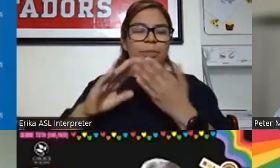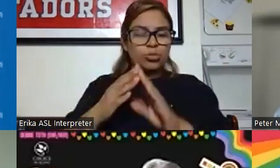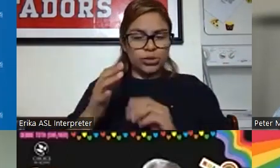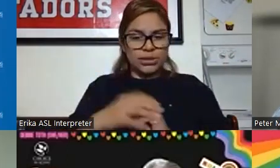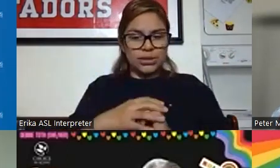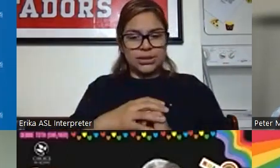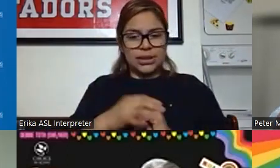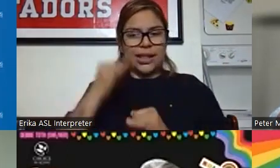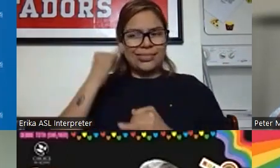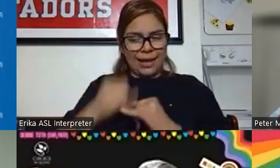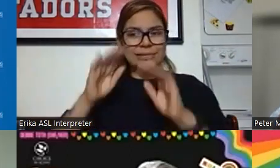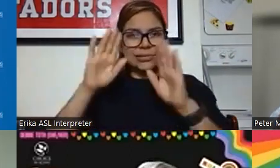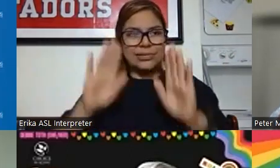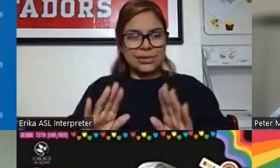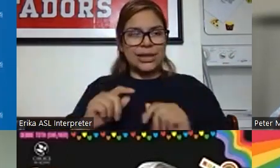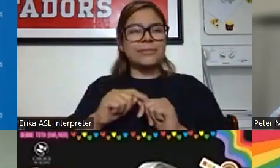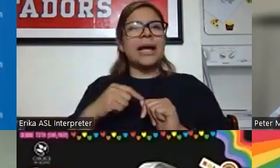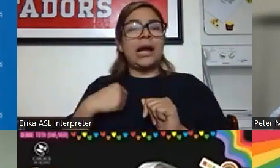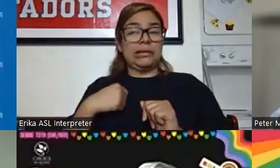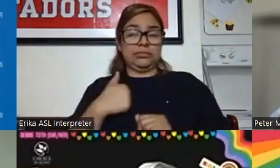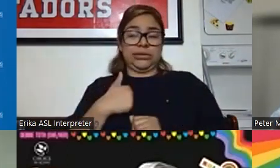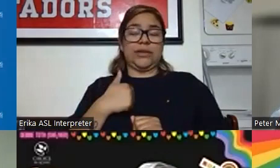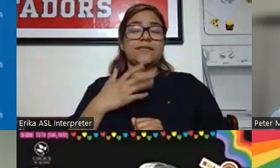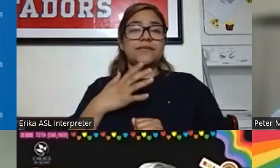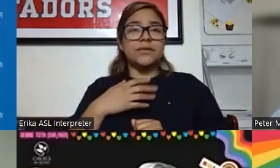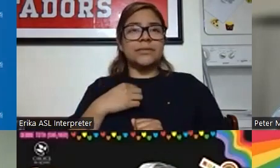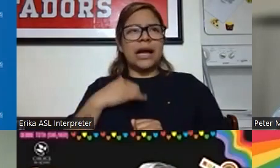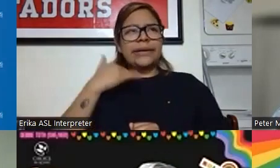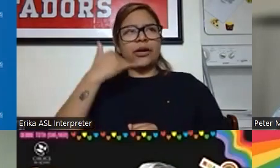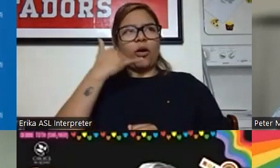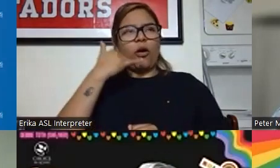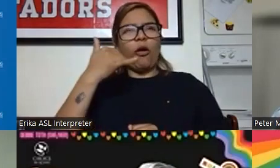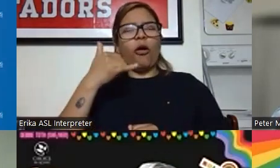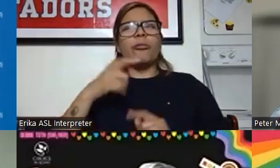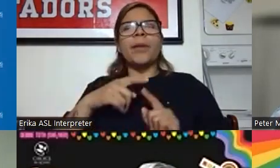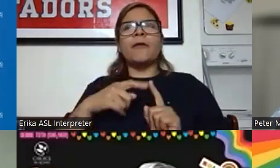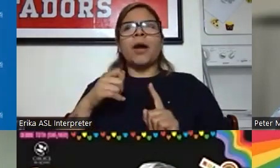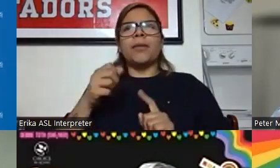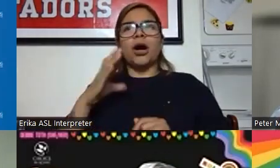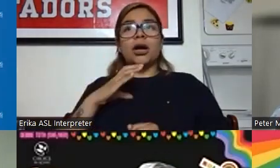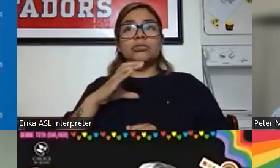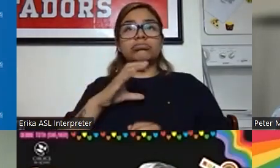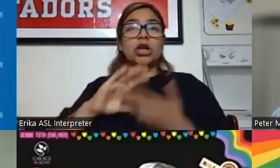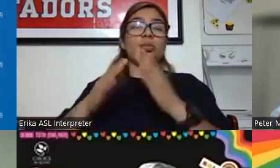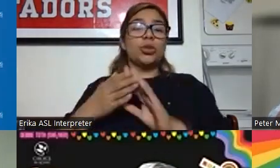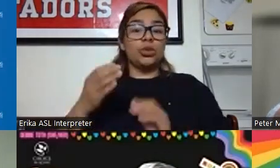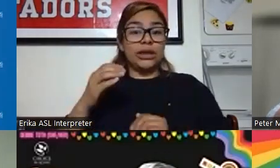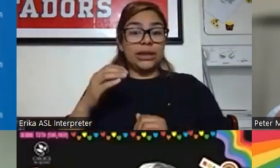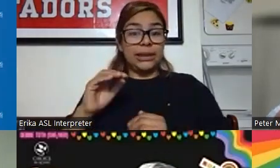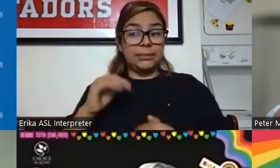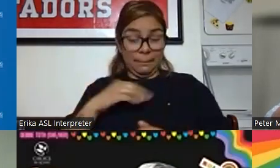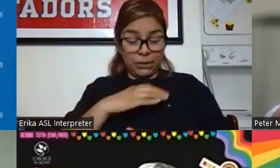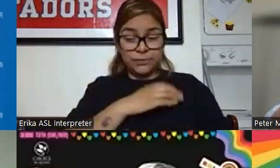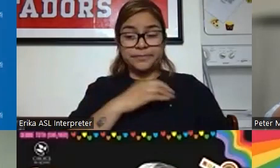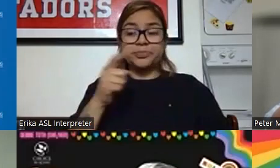Last Sunday, as myself, I received a phone call from a community member who was trying to support someone